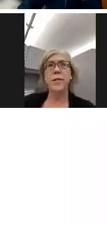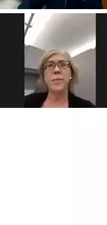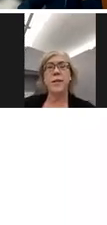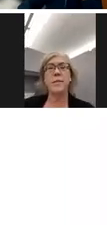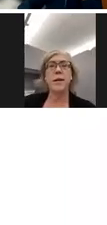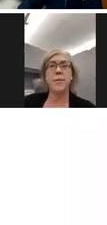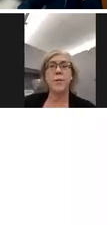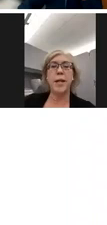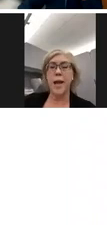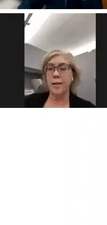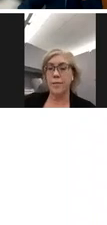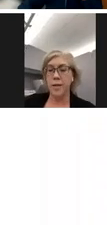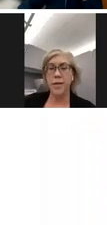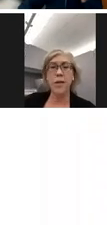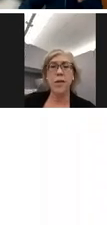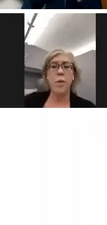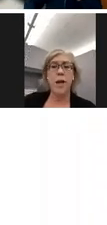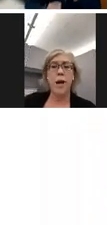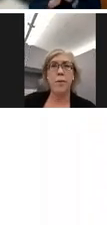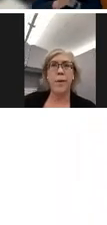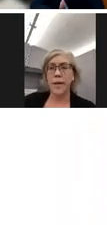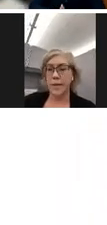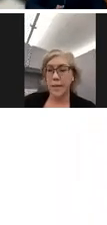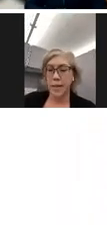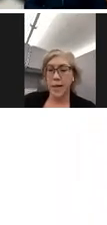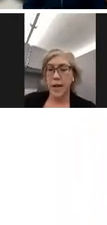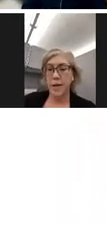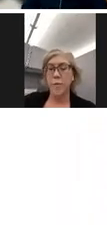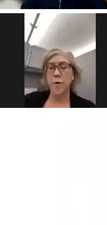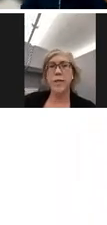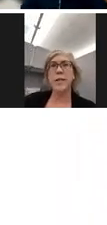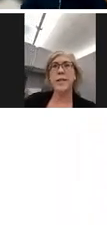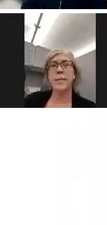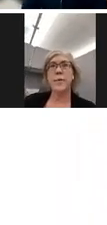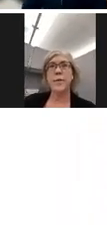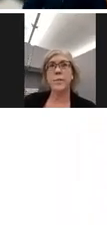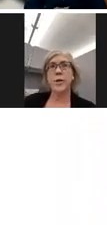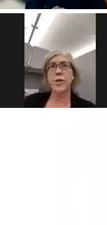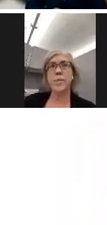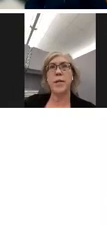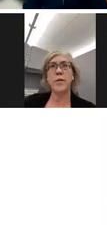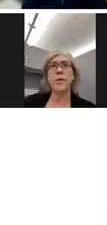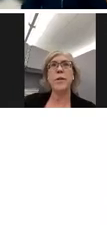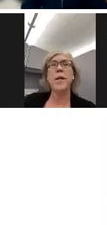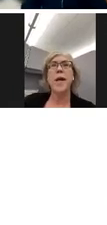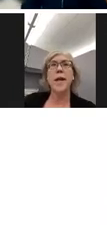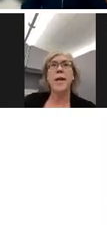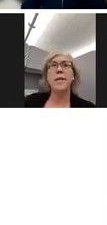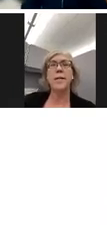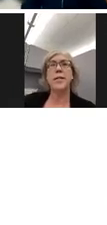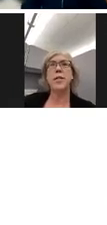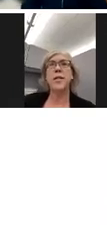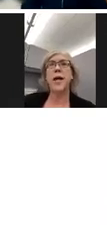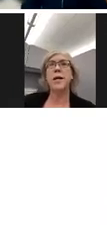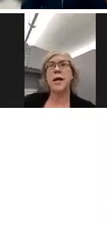Workforce Investment Opportunity Act funds, we operate 14 Sacramento Works America's job centers.